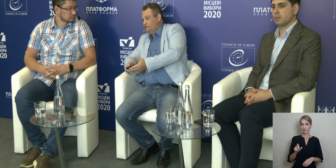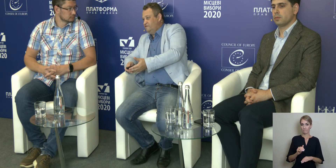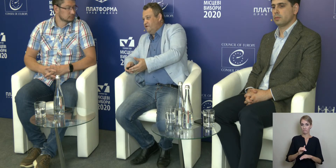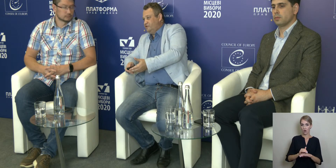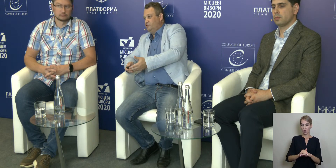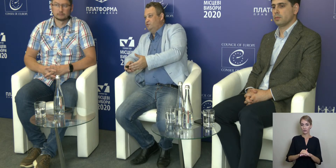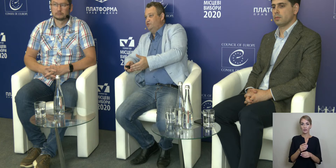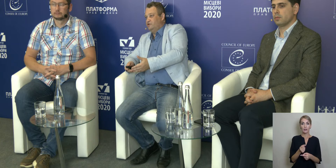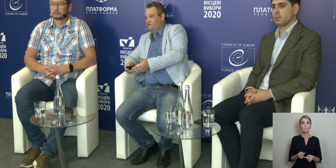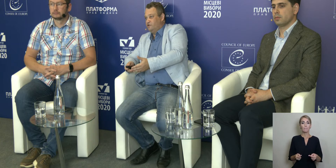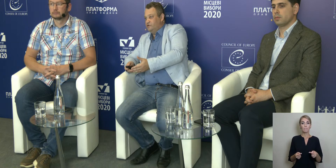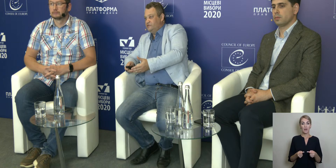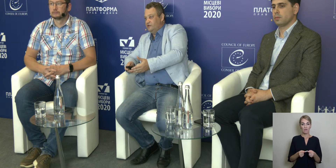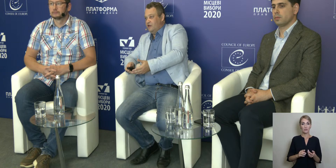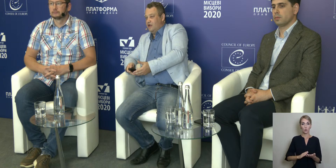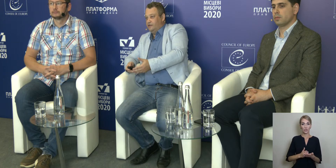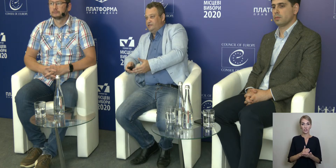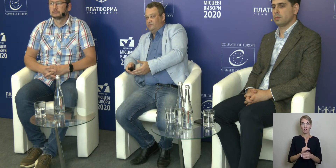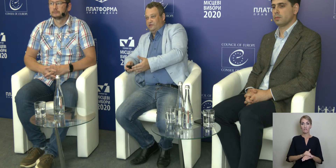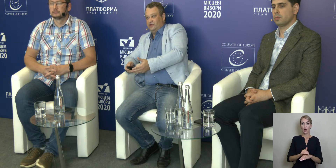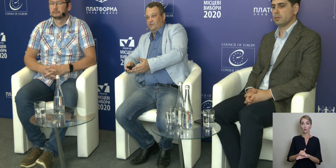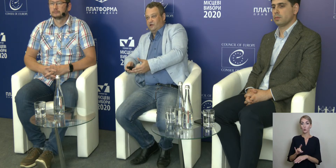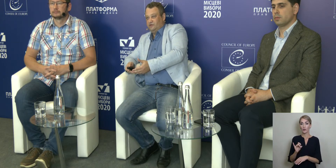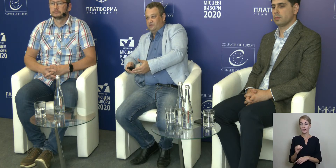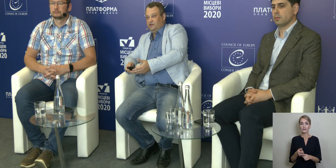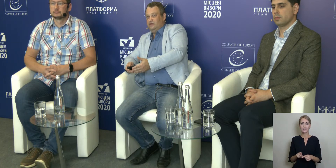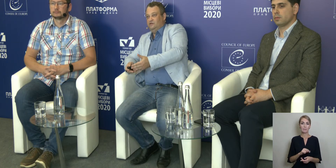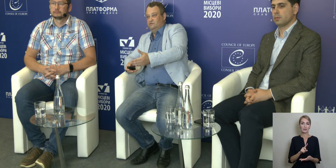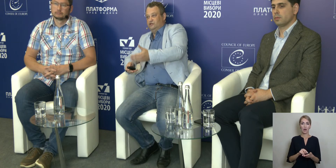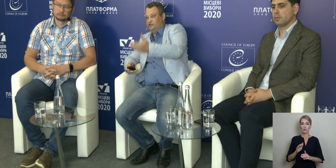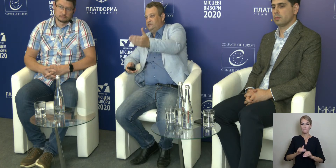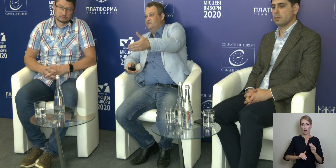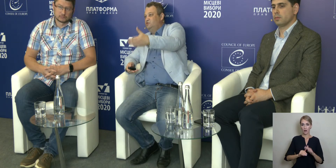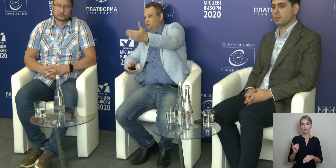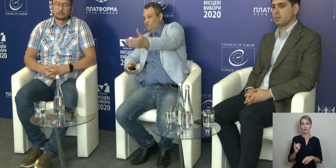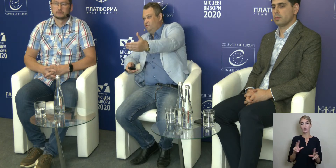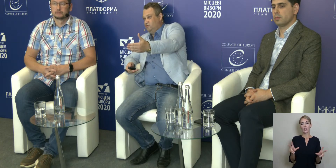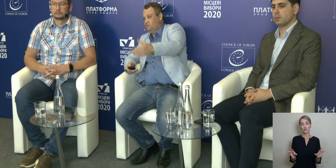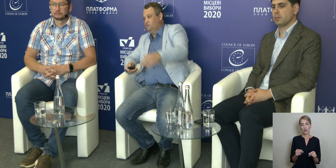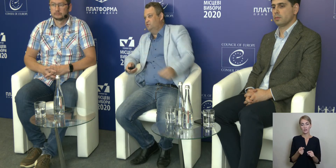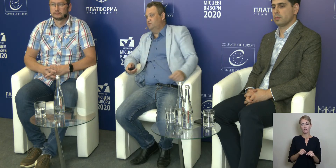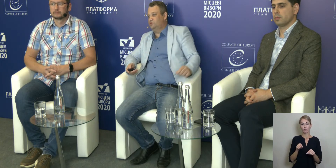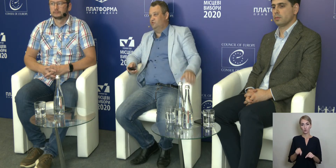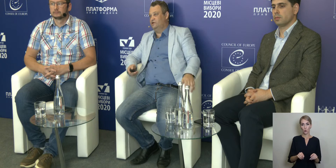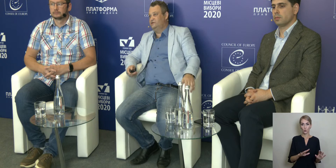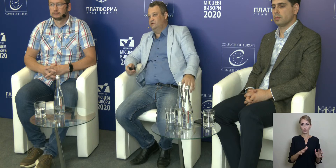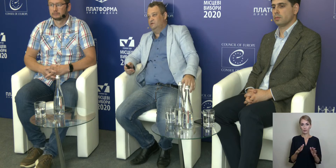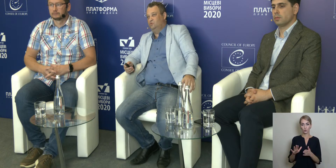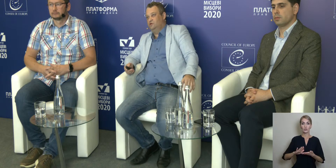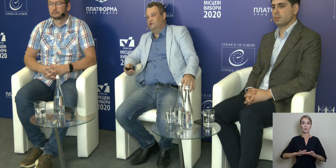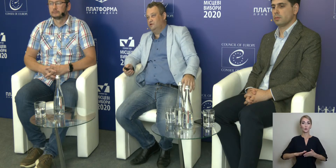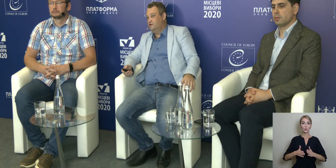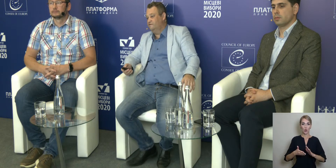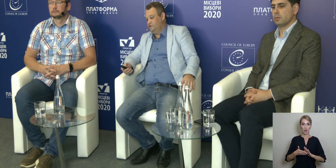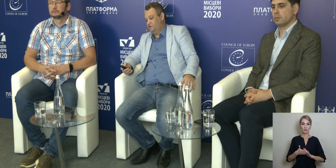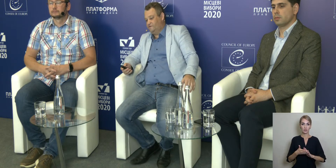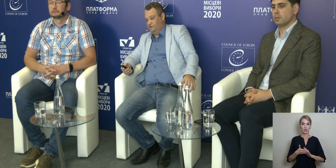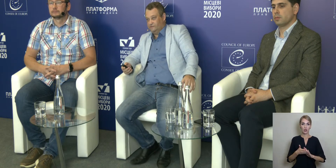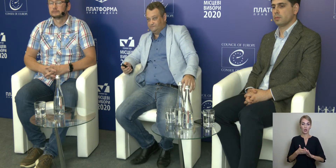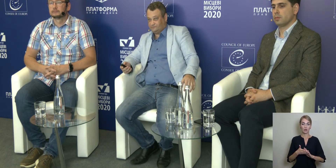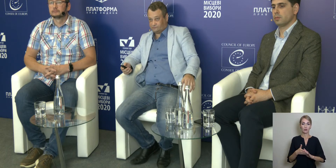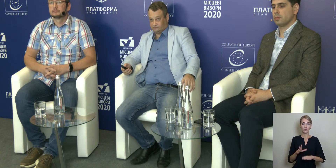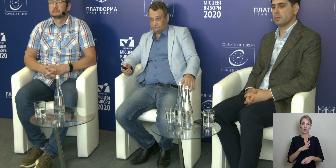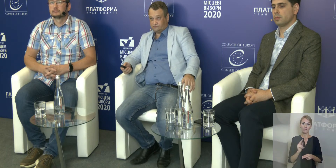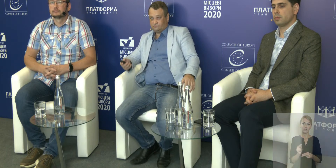also number of the electors, we can take into account the human factor and political factor, but this is a question of the practical approach. And in